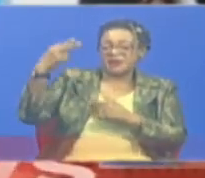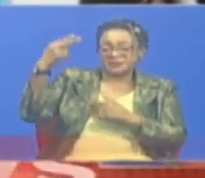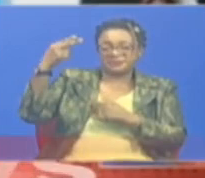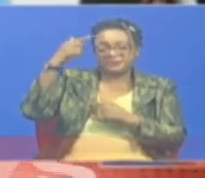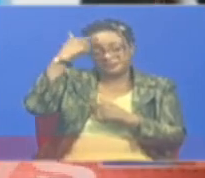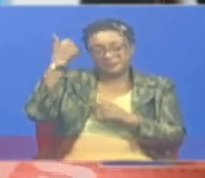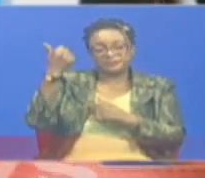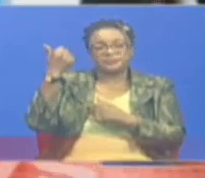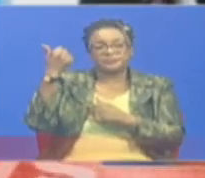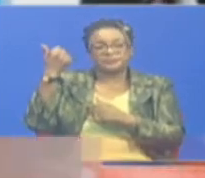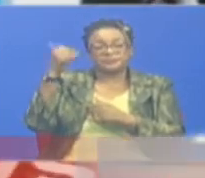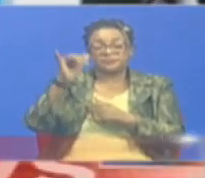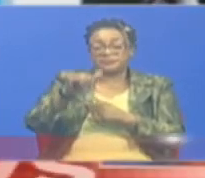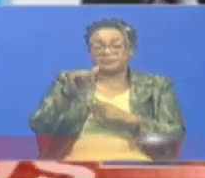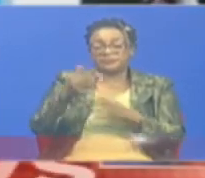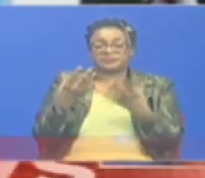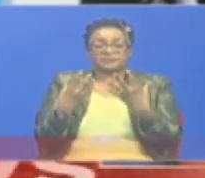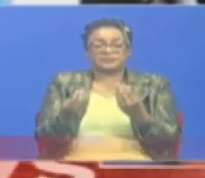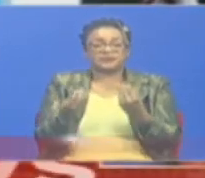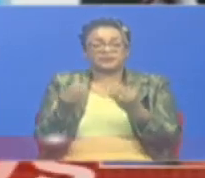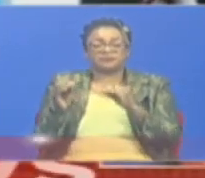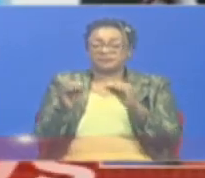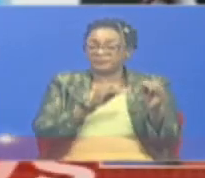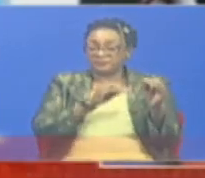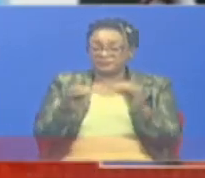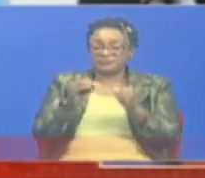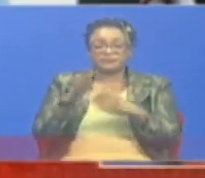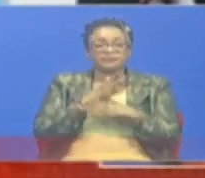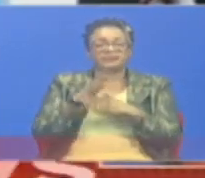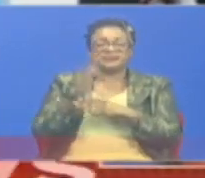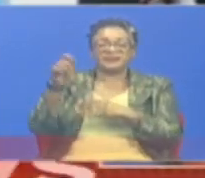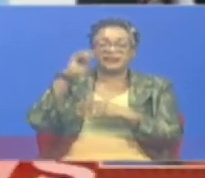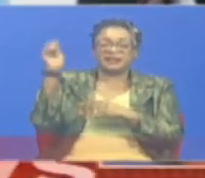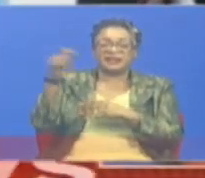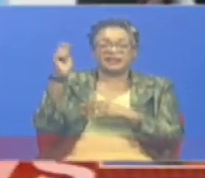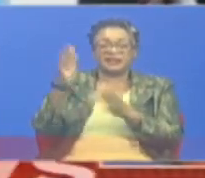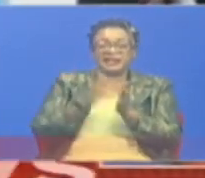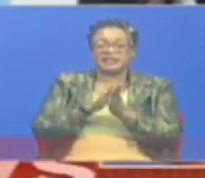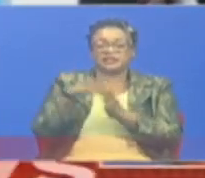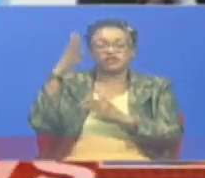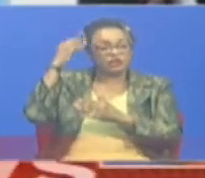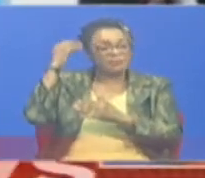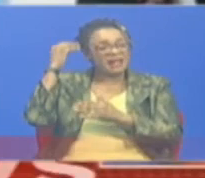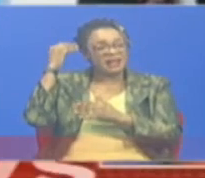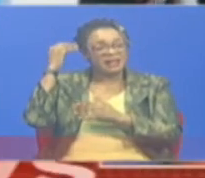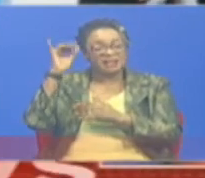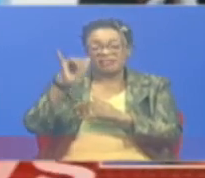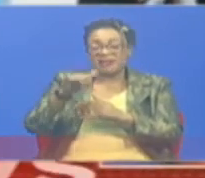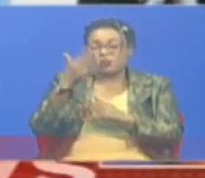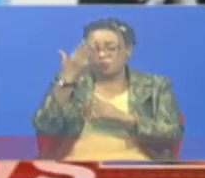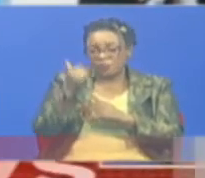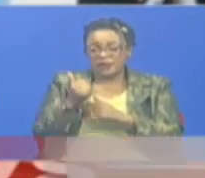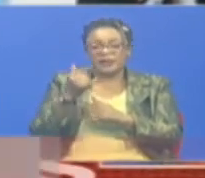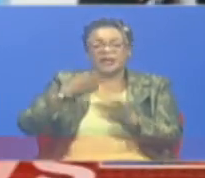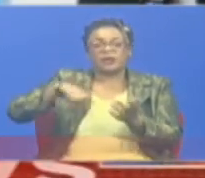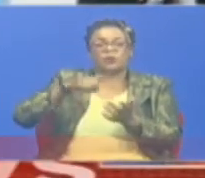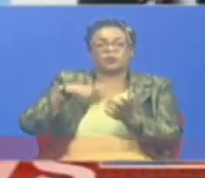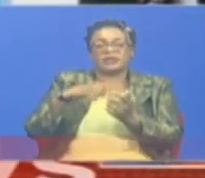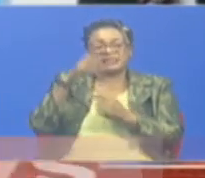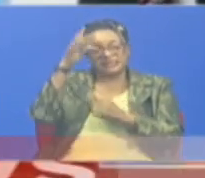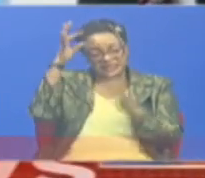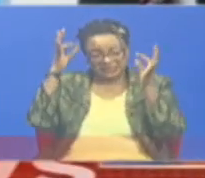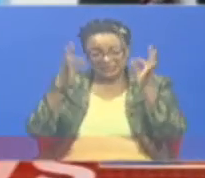of that ease of movement between Kenyan side and Somali side, that is why we decided to make